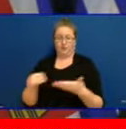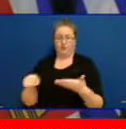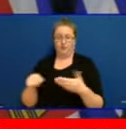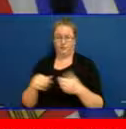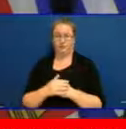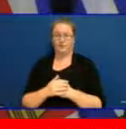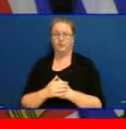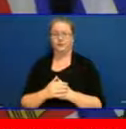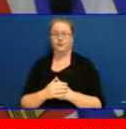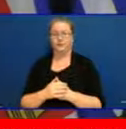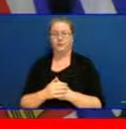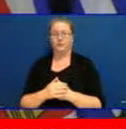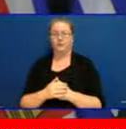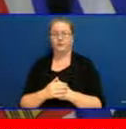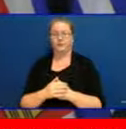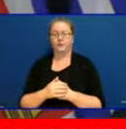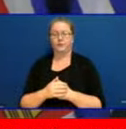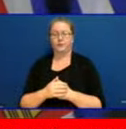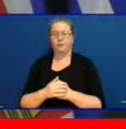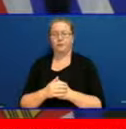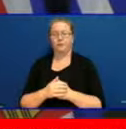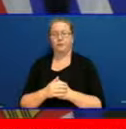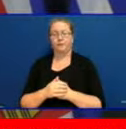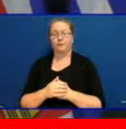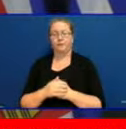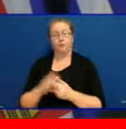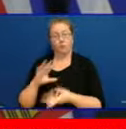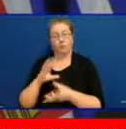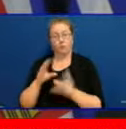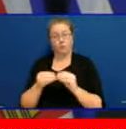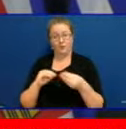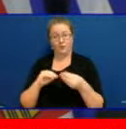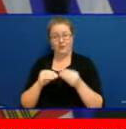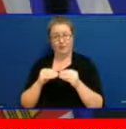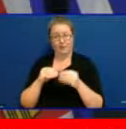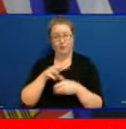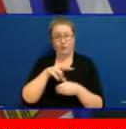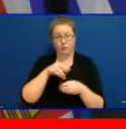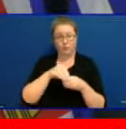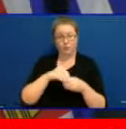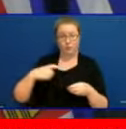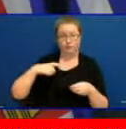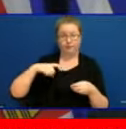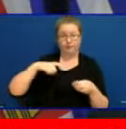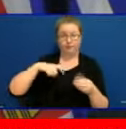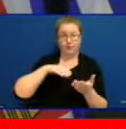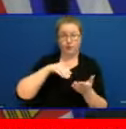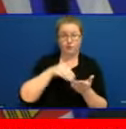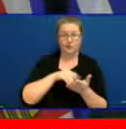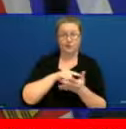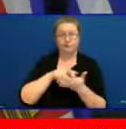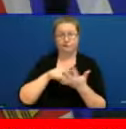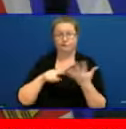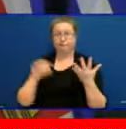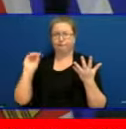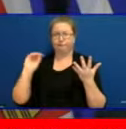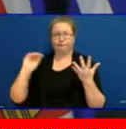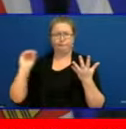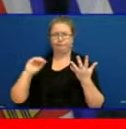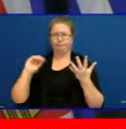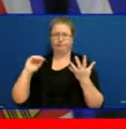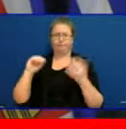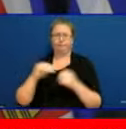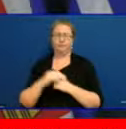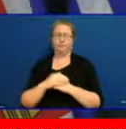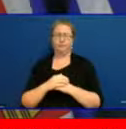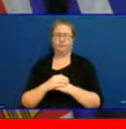of this week, as of November 9th, significant capacity. None of these numbers include sites such as the convention center and other sites